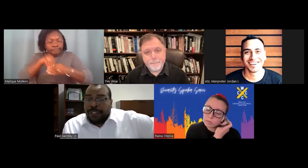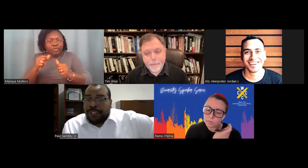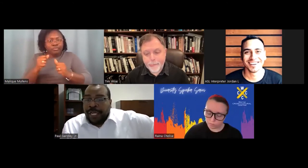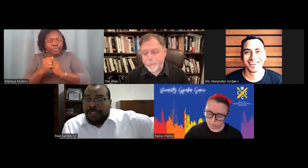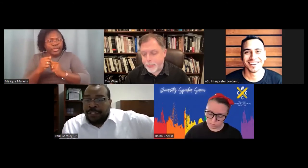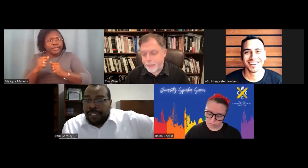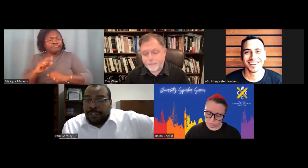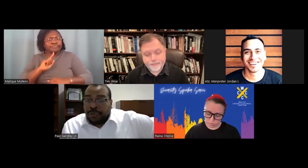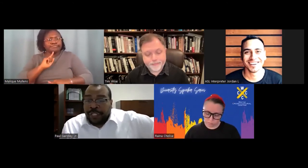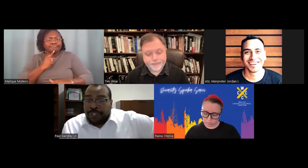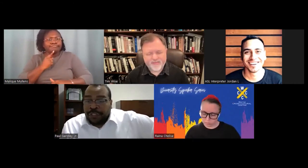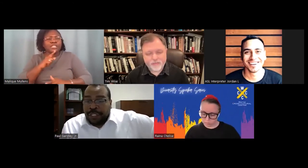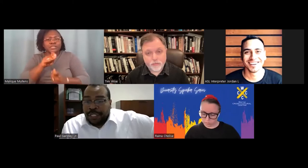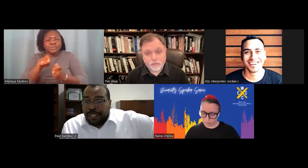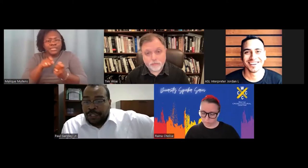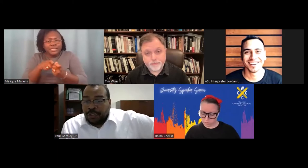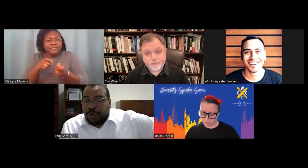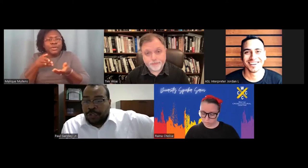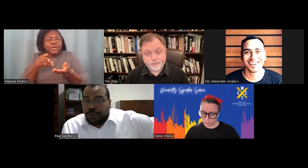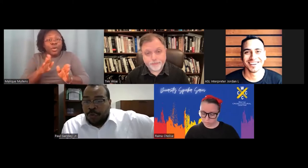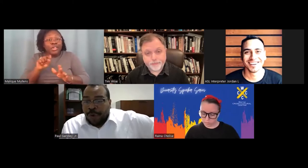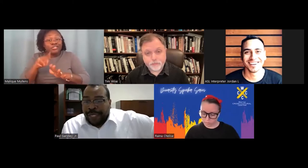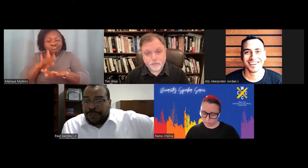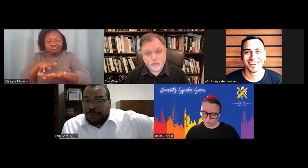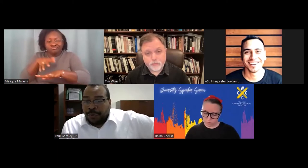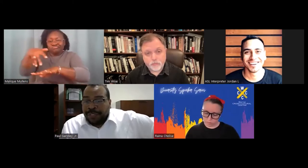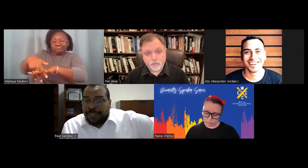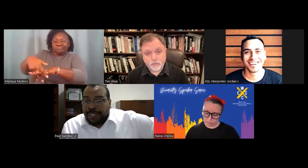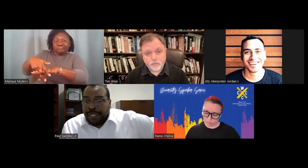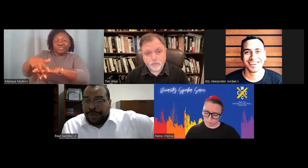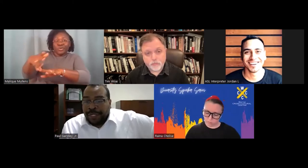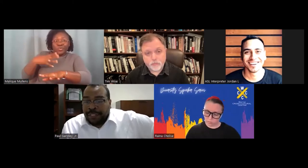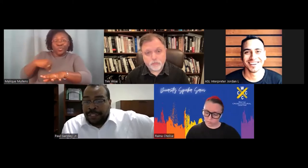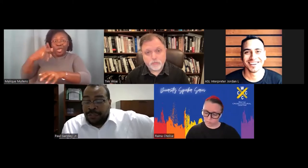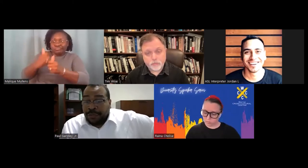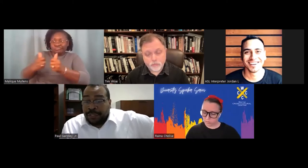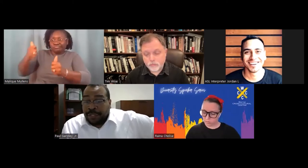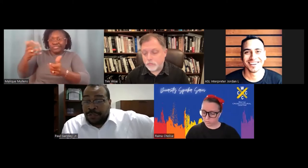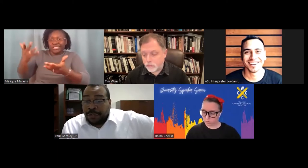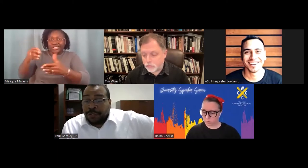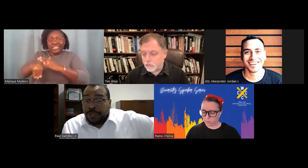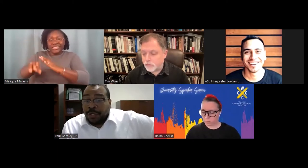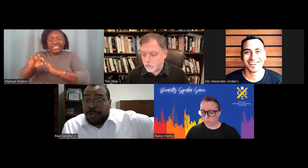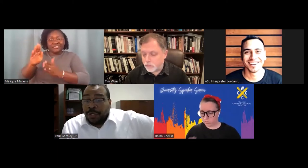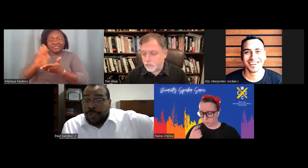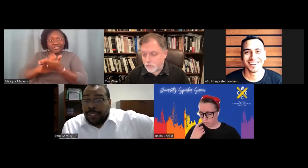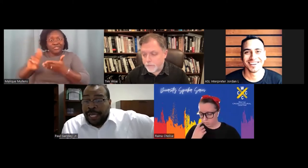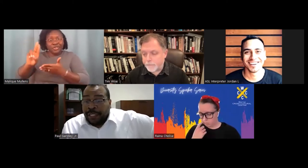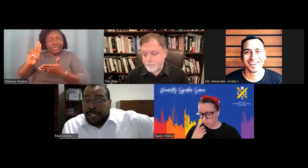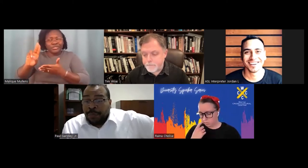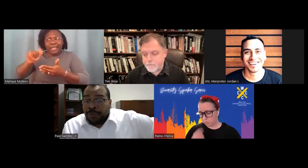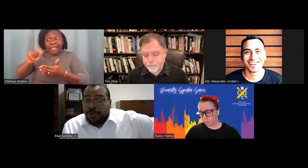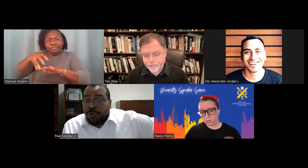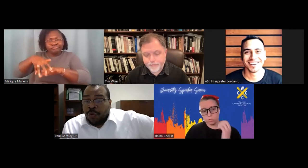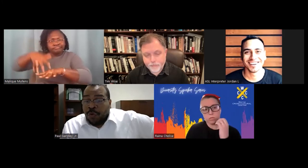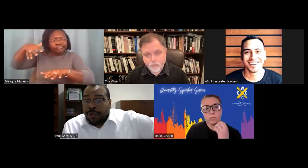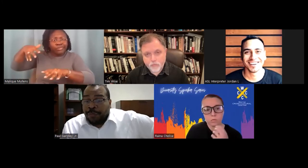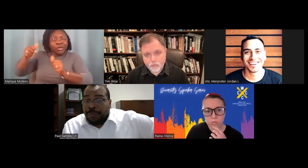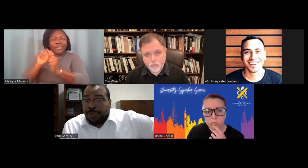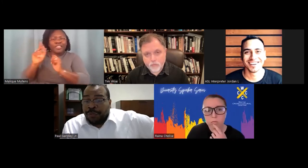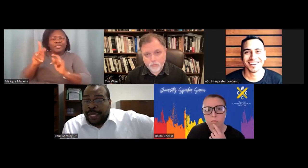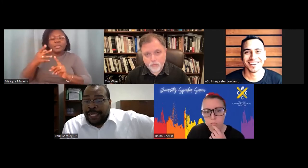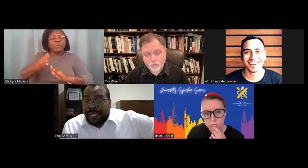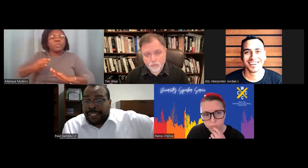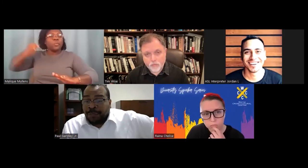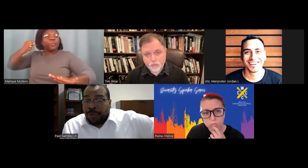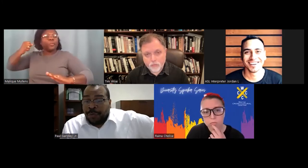ways to change the entrenched structural white supremacy here at CSU Stanislaus, with gatekeepers who hoard,